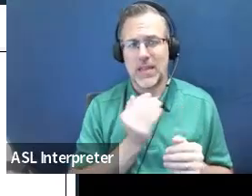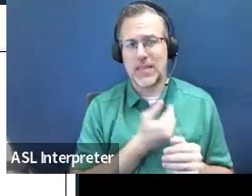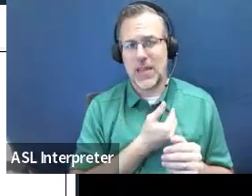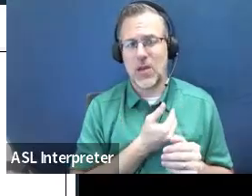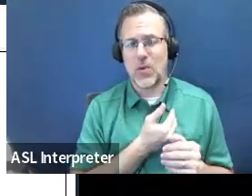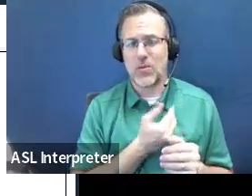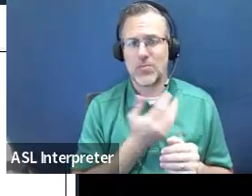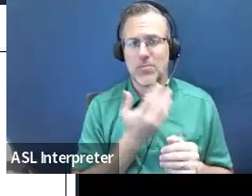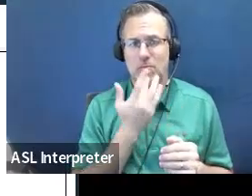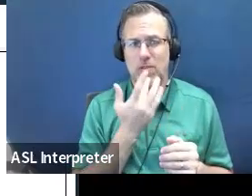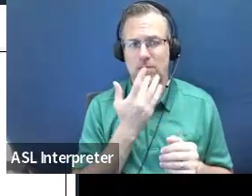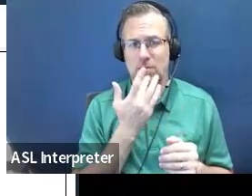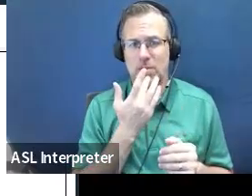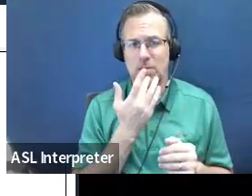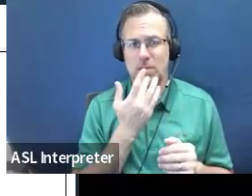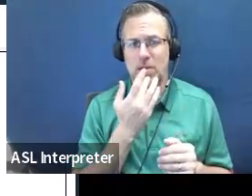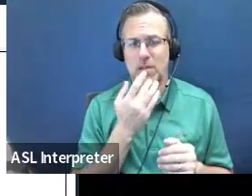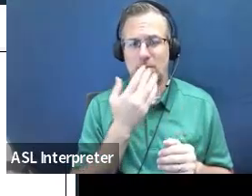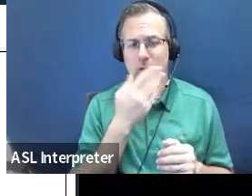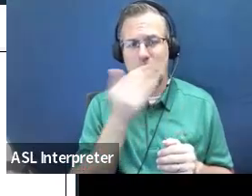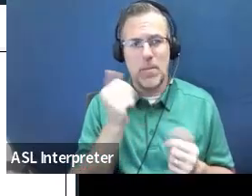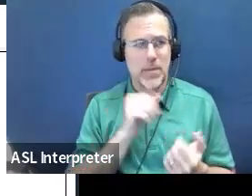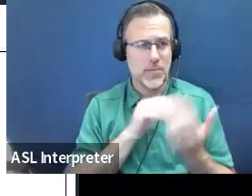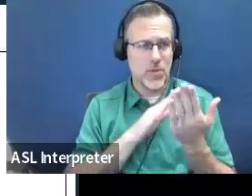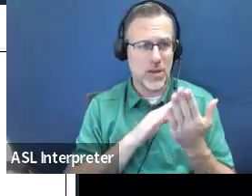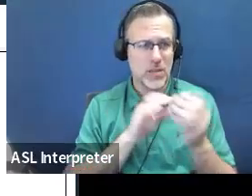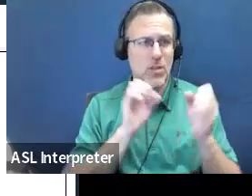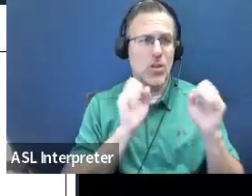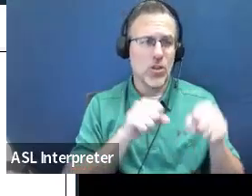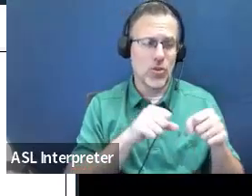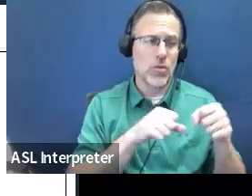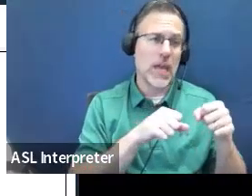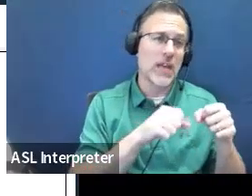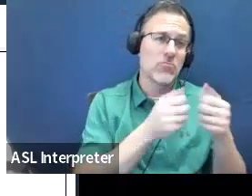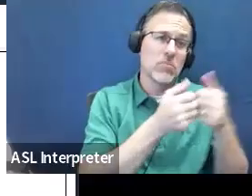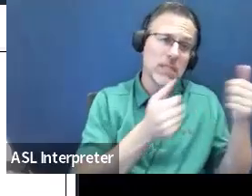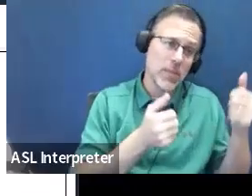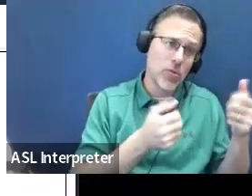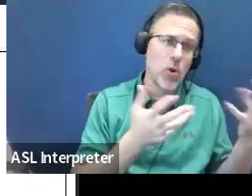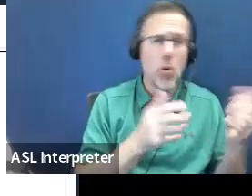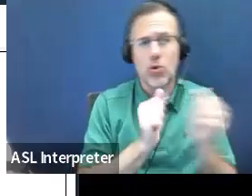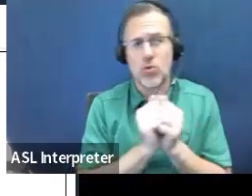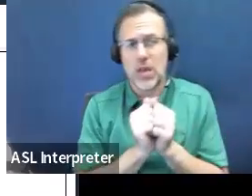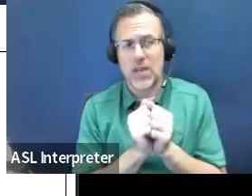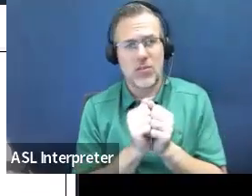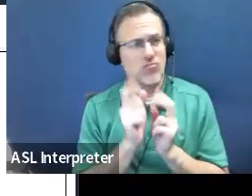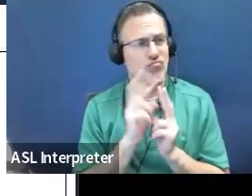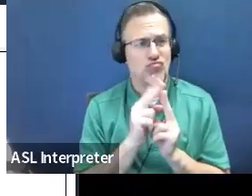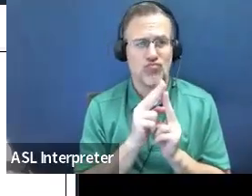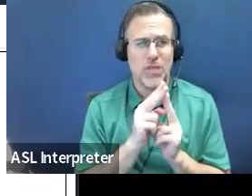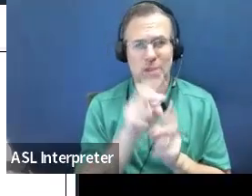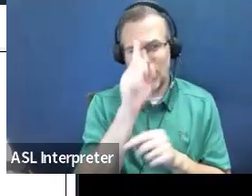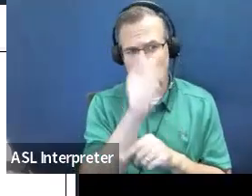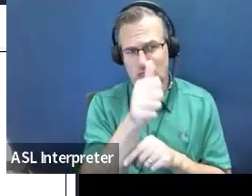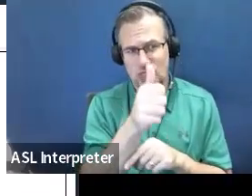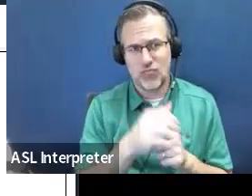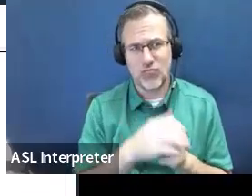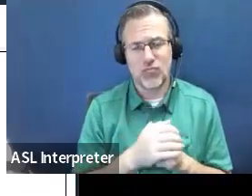around that best practice piece. You can put them together. You can separate them out. It's totally up to you. But you